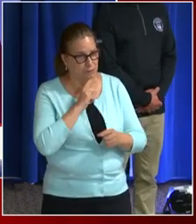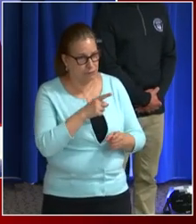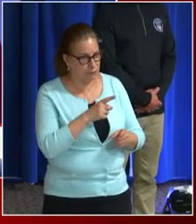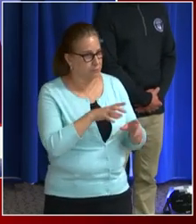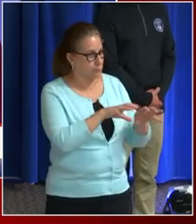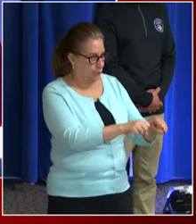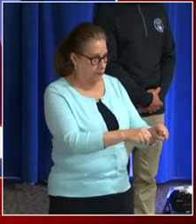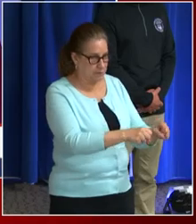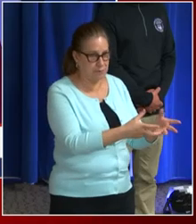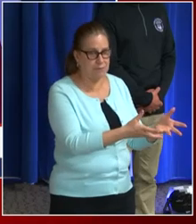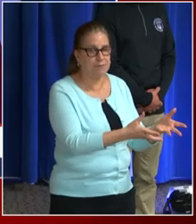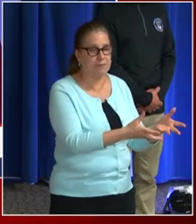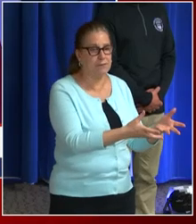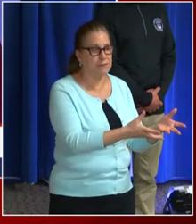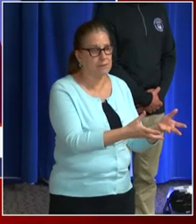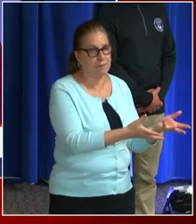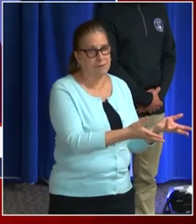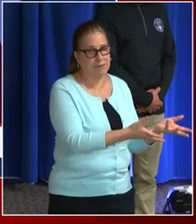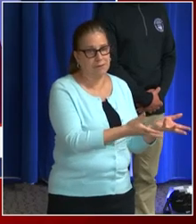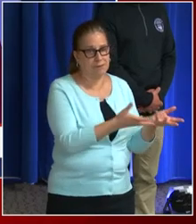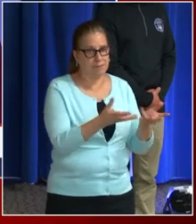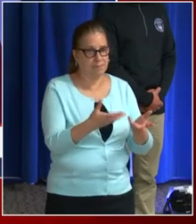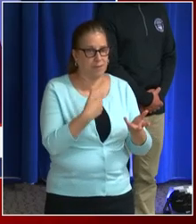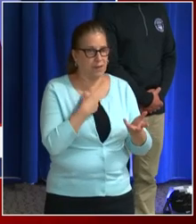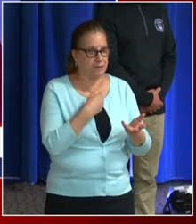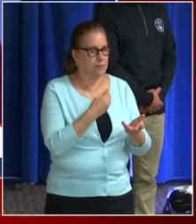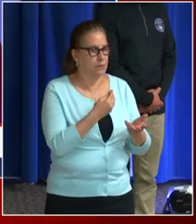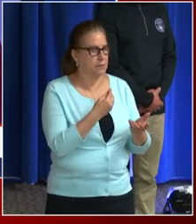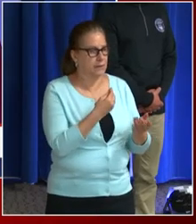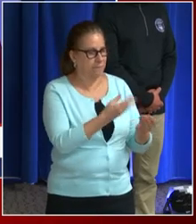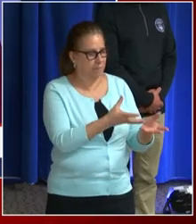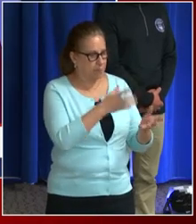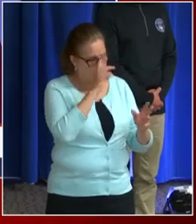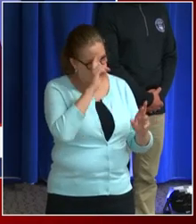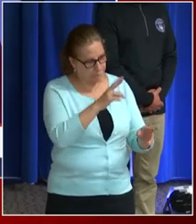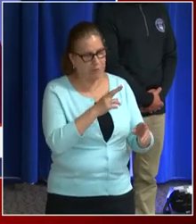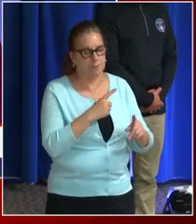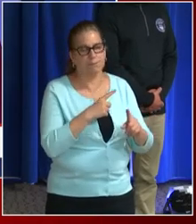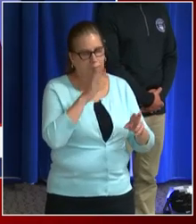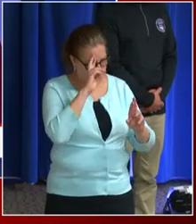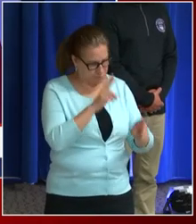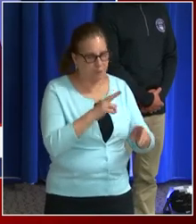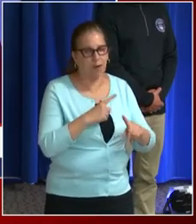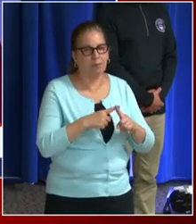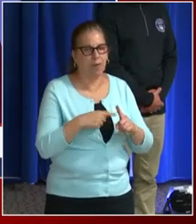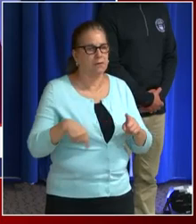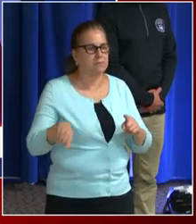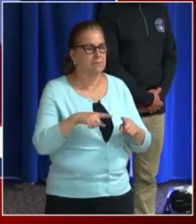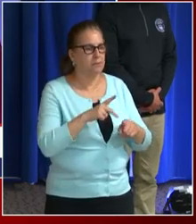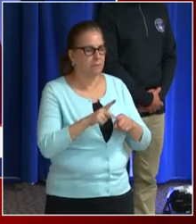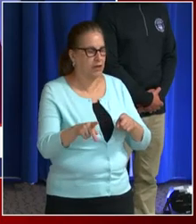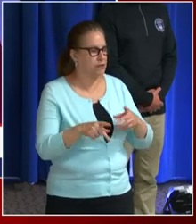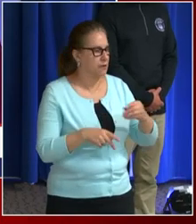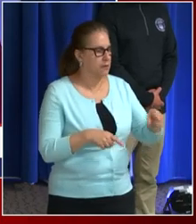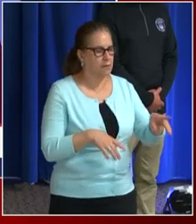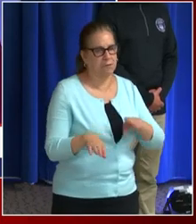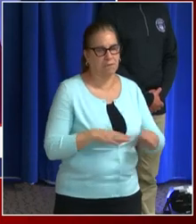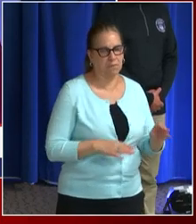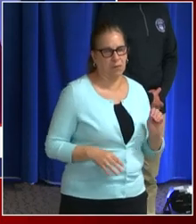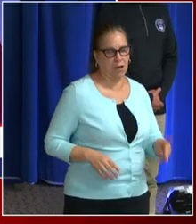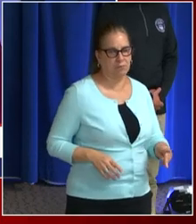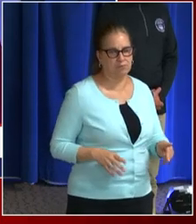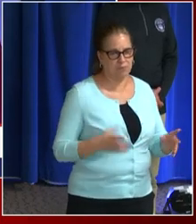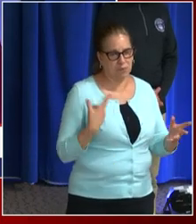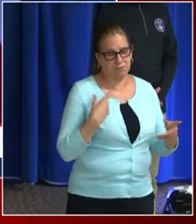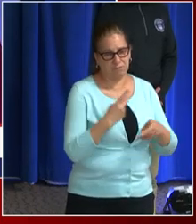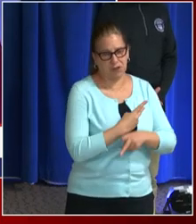arrest are treated respectfully and professionally. And we do all of those things, and we give thought to all of those issues.